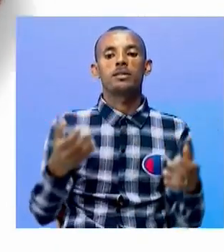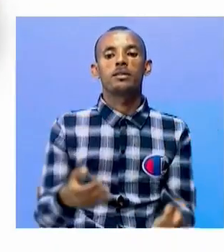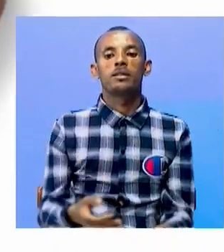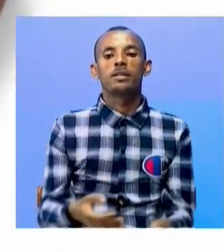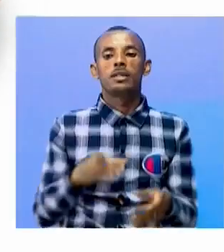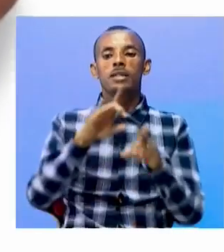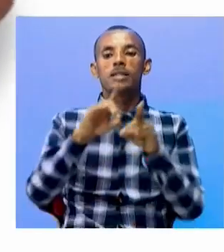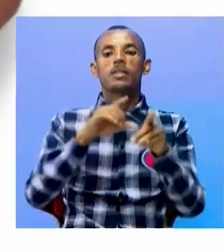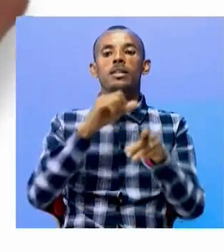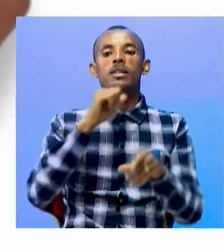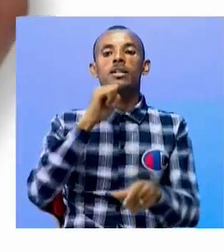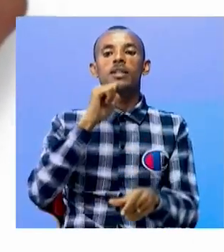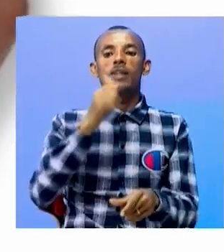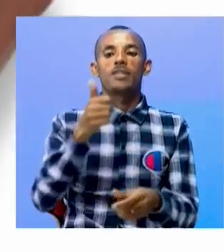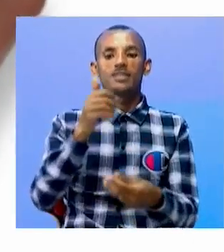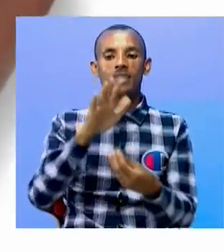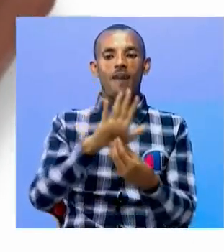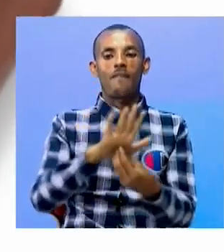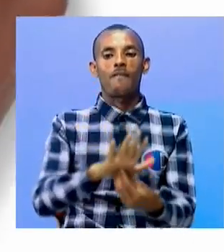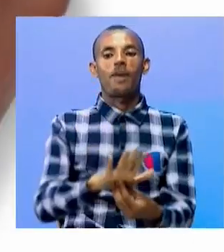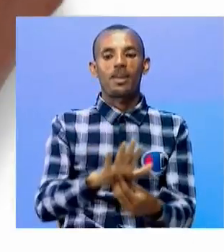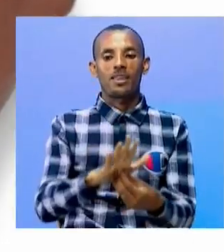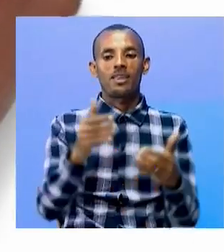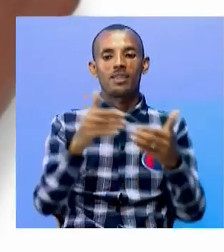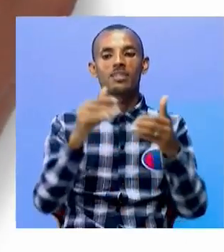doesn't affect the equation.